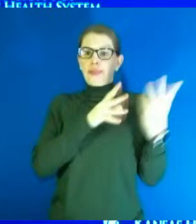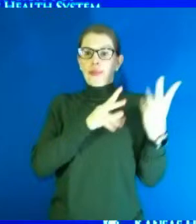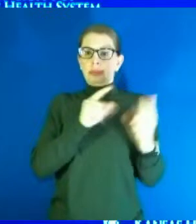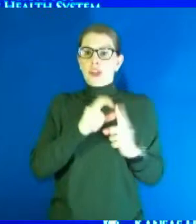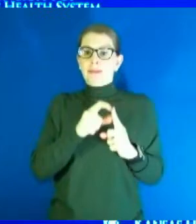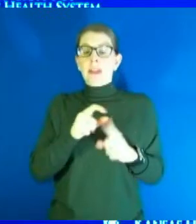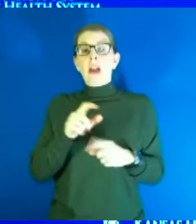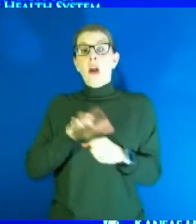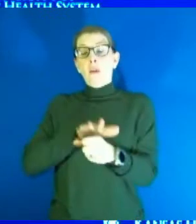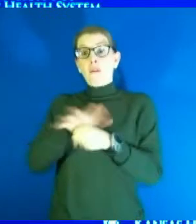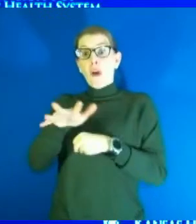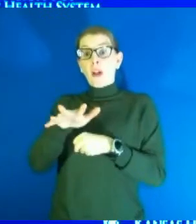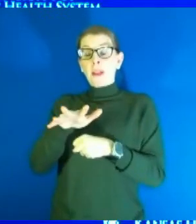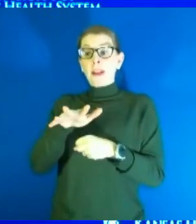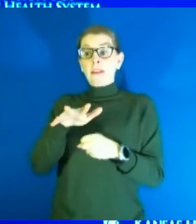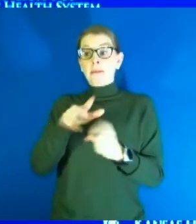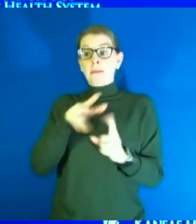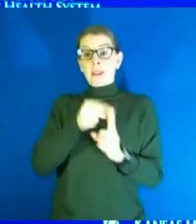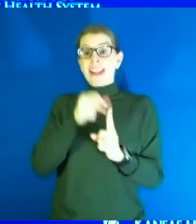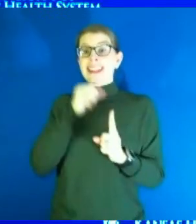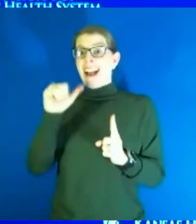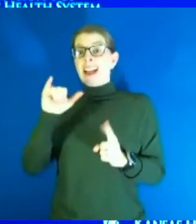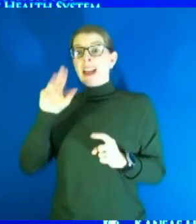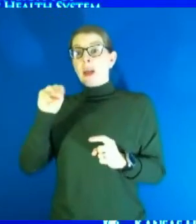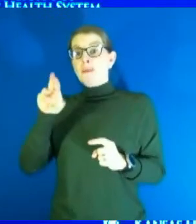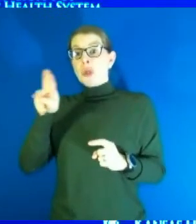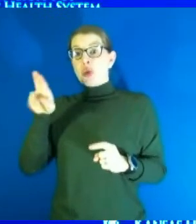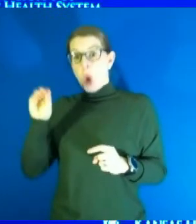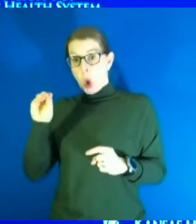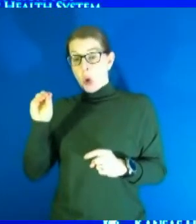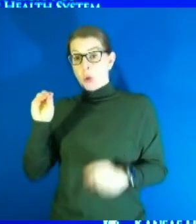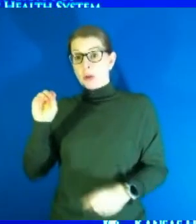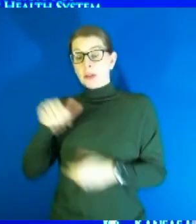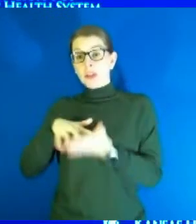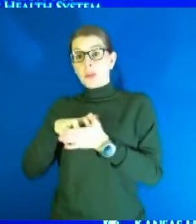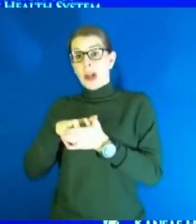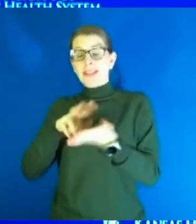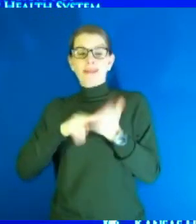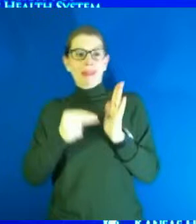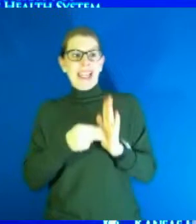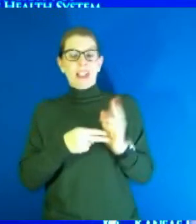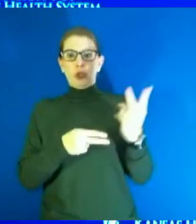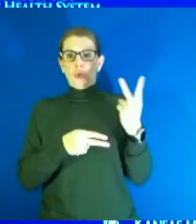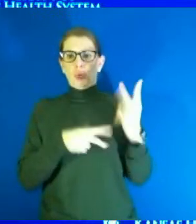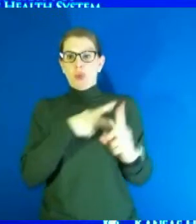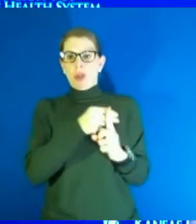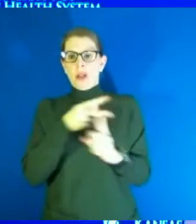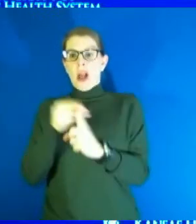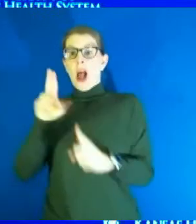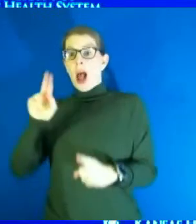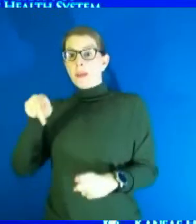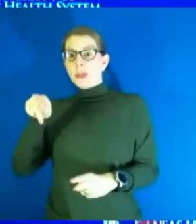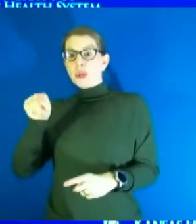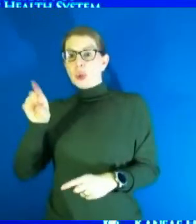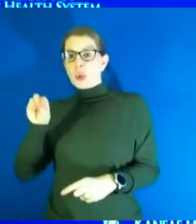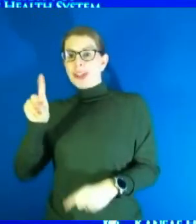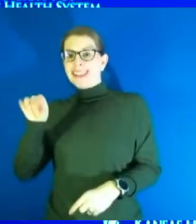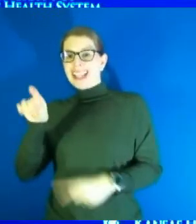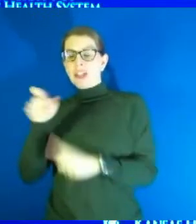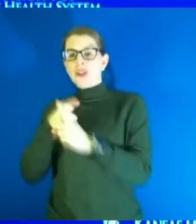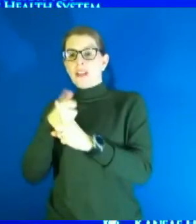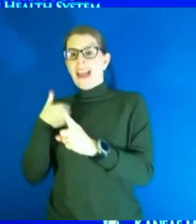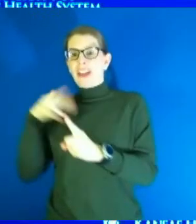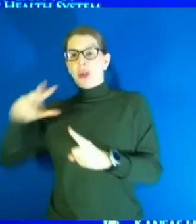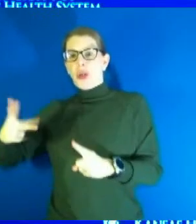people that are not immunosuppressed, continues to be 2 doses, but then being up to date means that you've had that booster